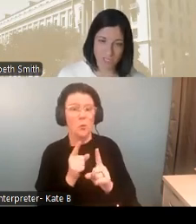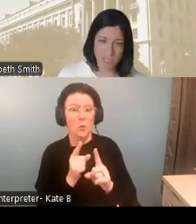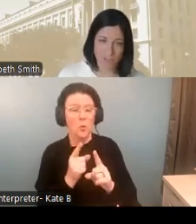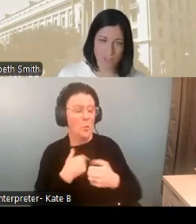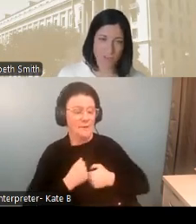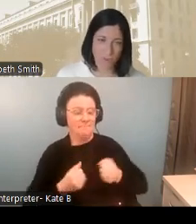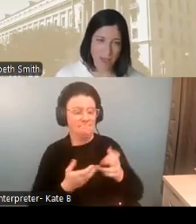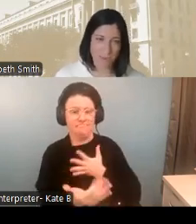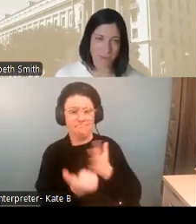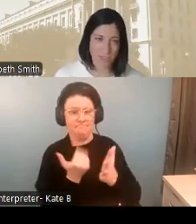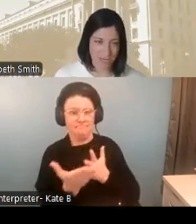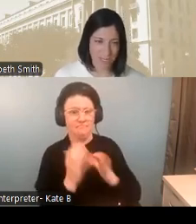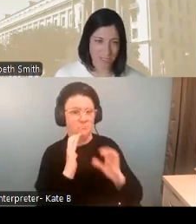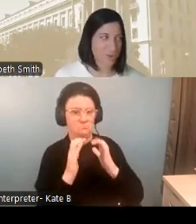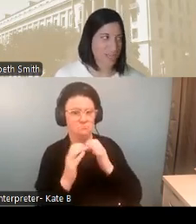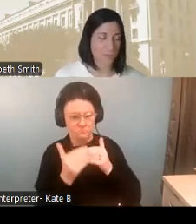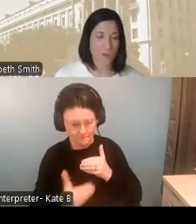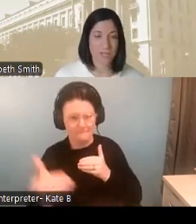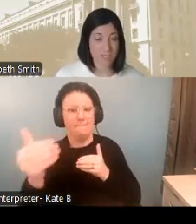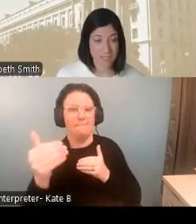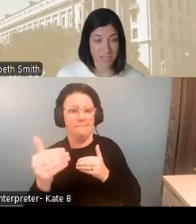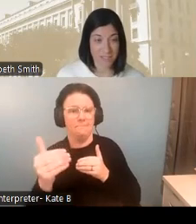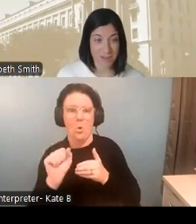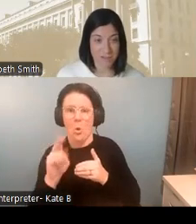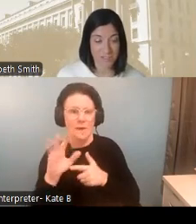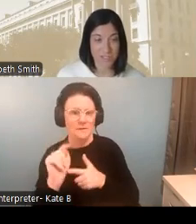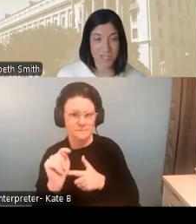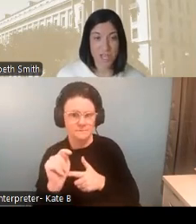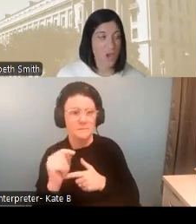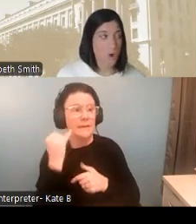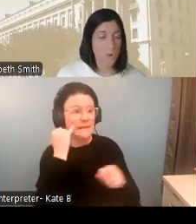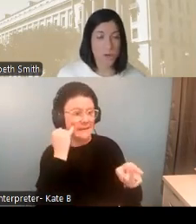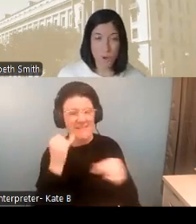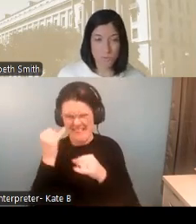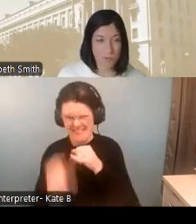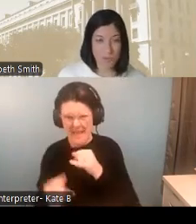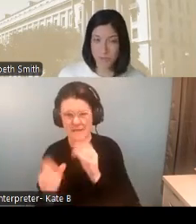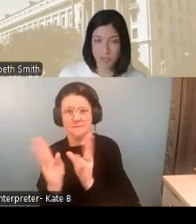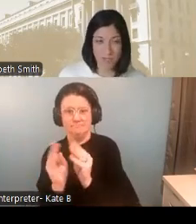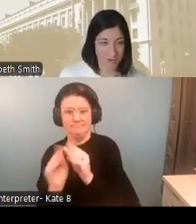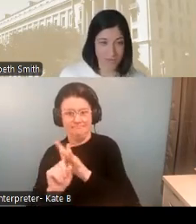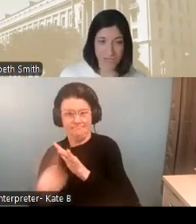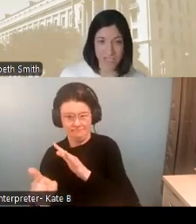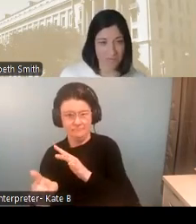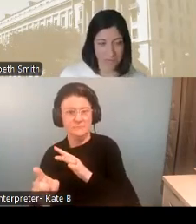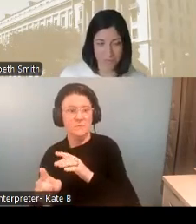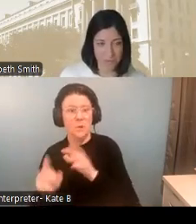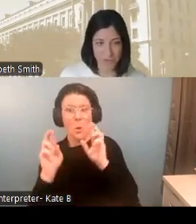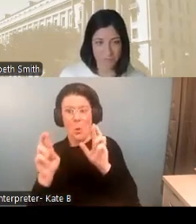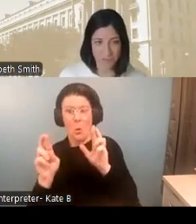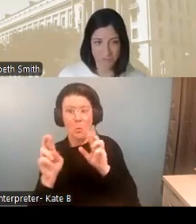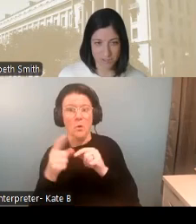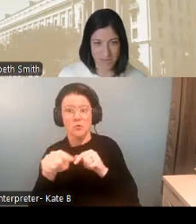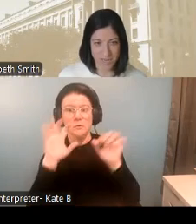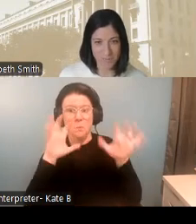and communication throughout the audit. So again, when we get to the exit conference, we are hopeful that you are not hearing any of the